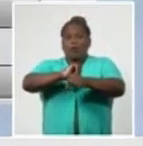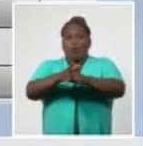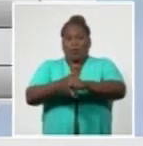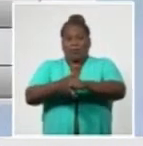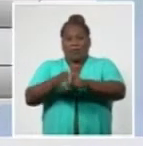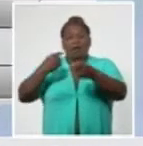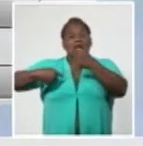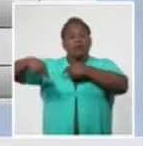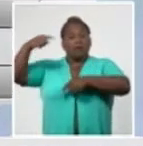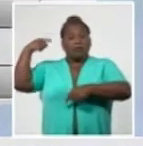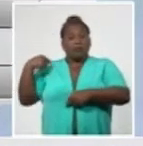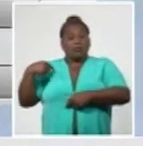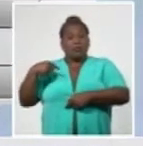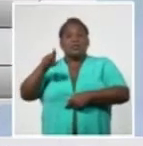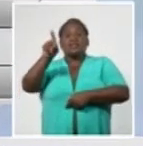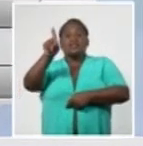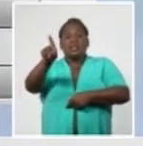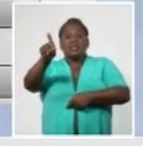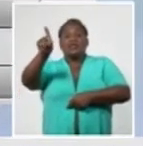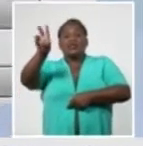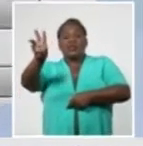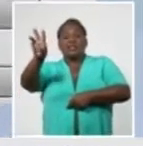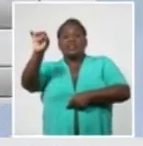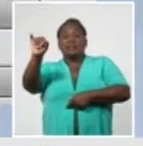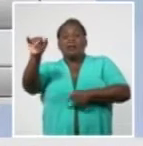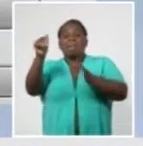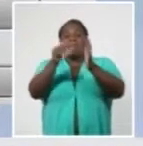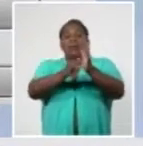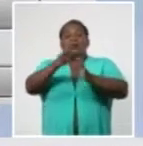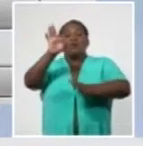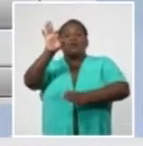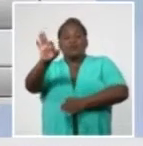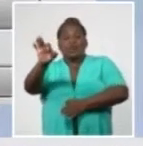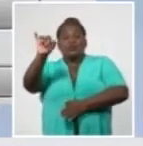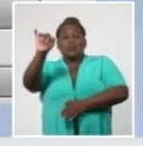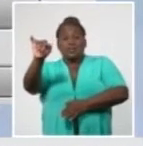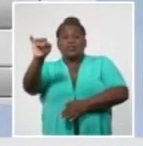9,063,264 confirmed cases.